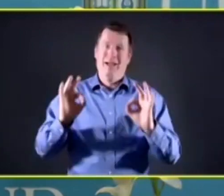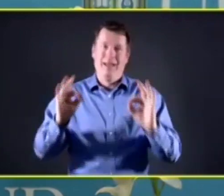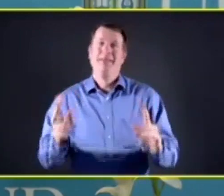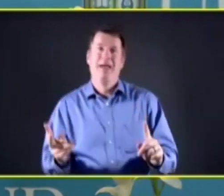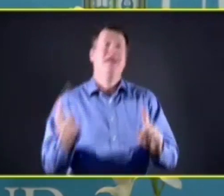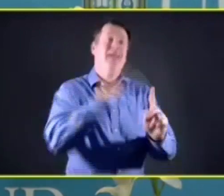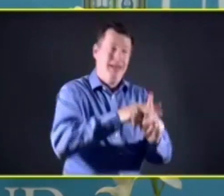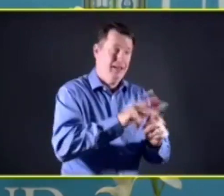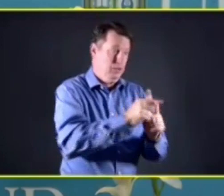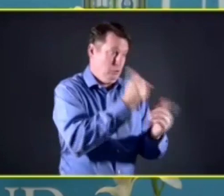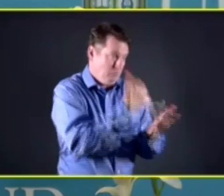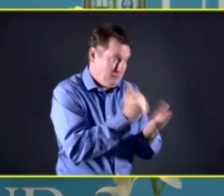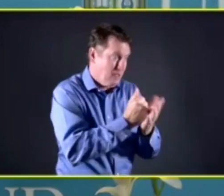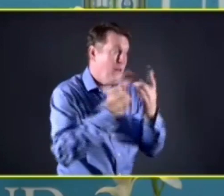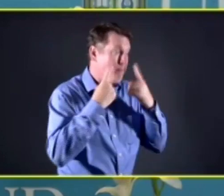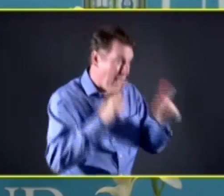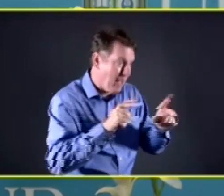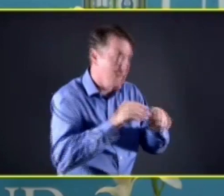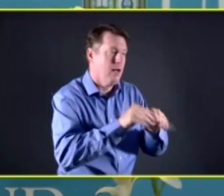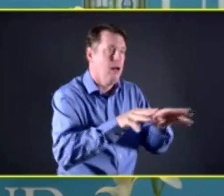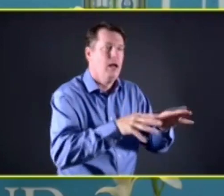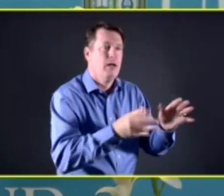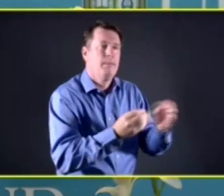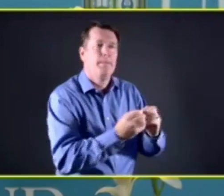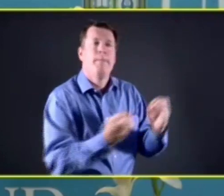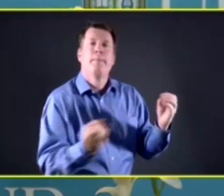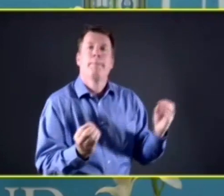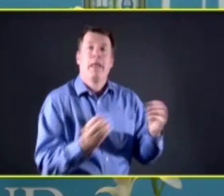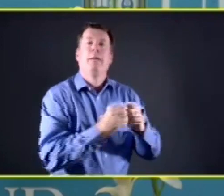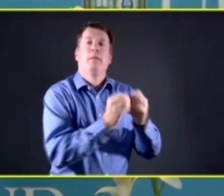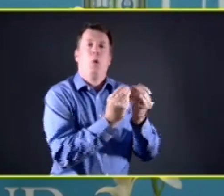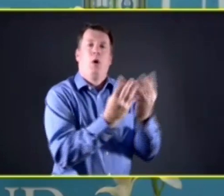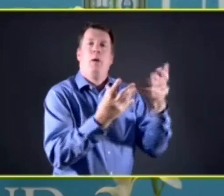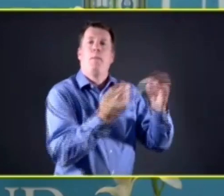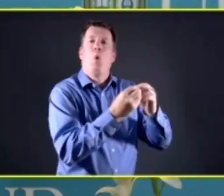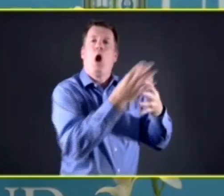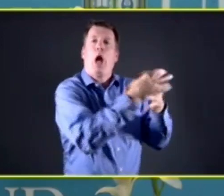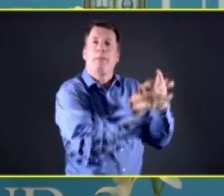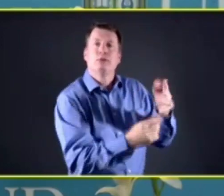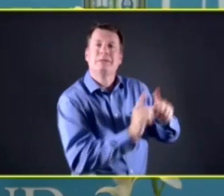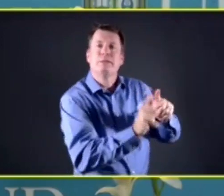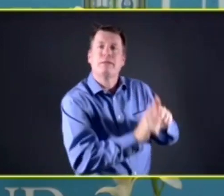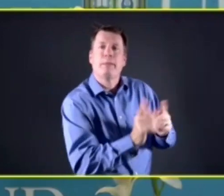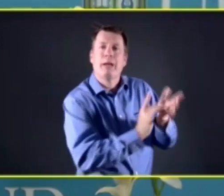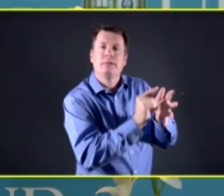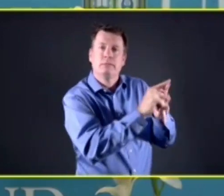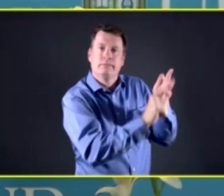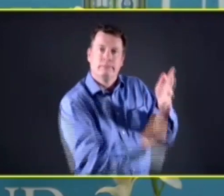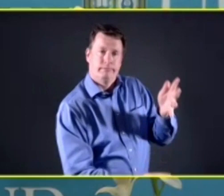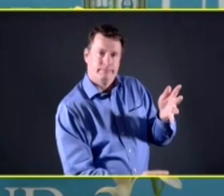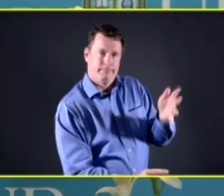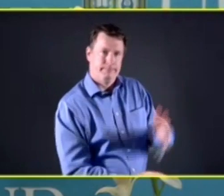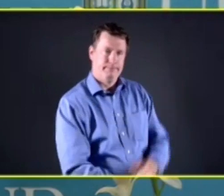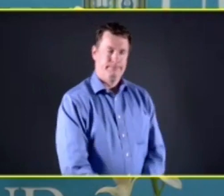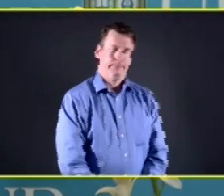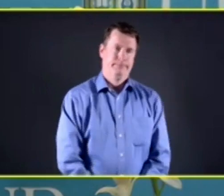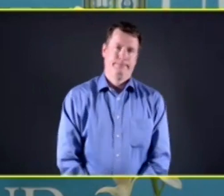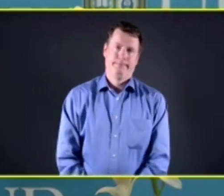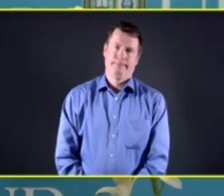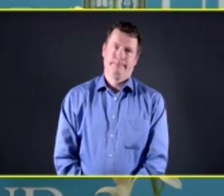toolbox. Last question for me is, I think we've got a new unfrozen computer so we can see chat.